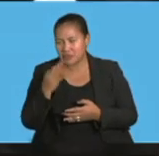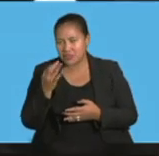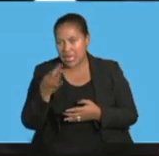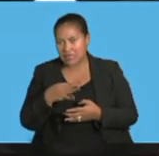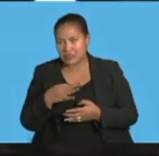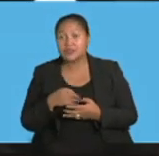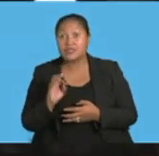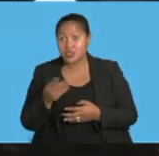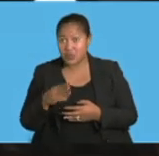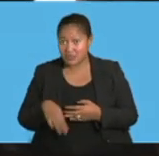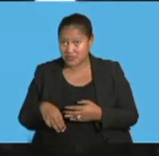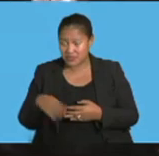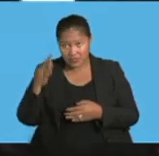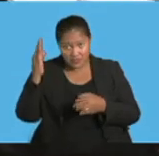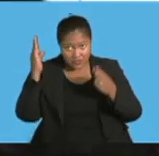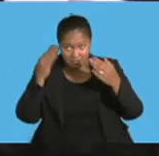Honourable Speaker said,